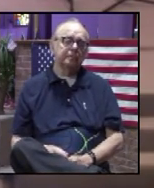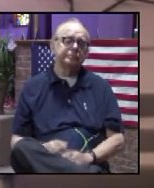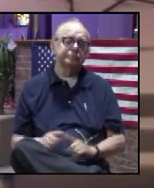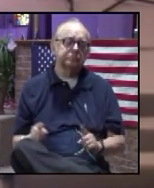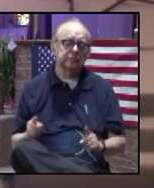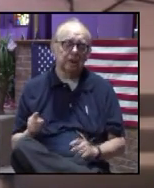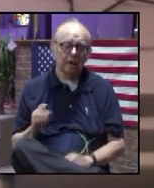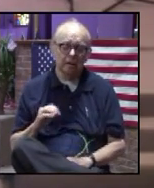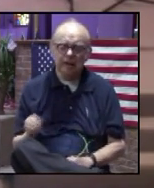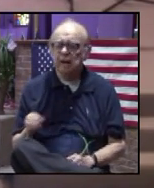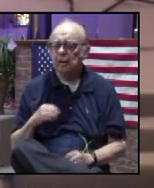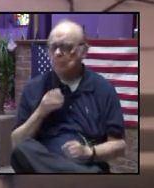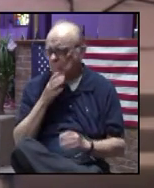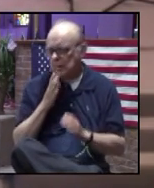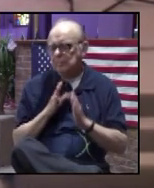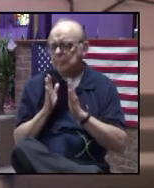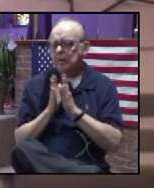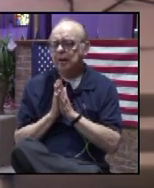and she prayed,